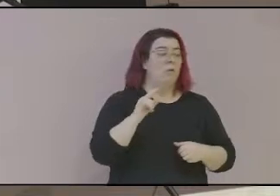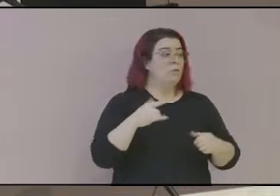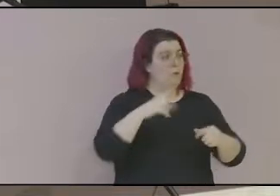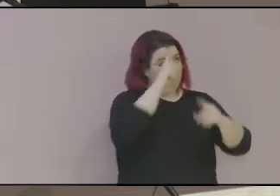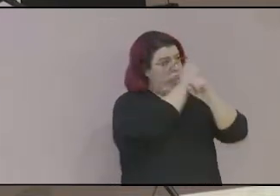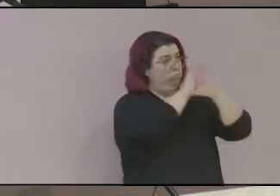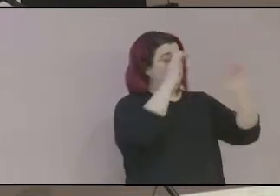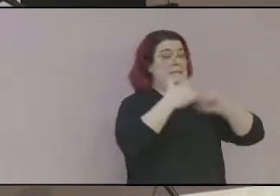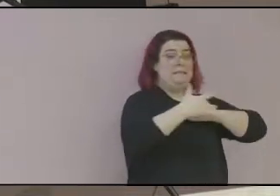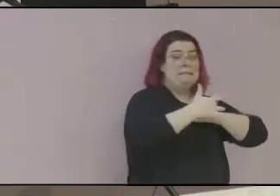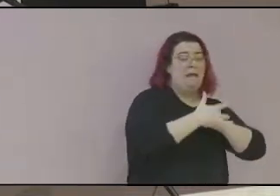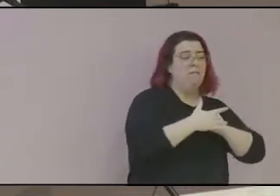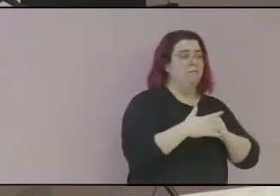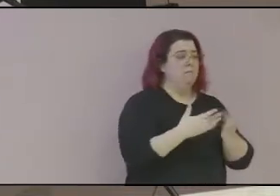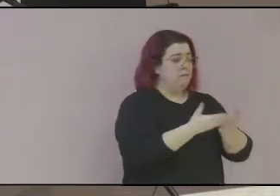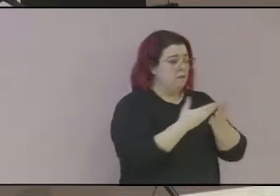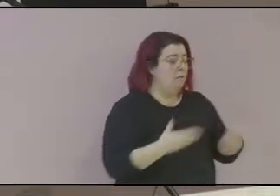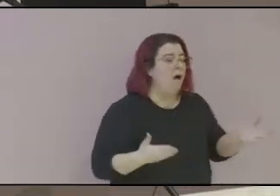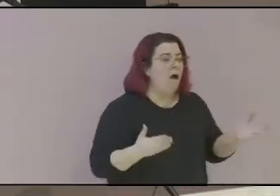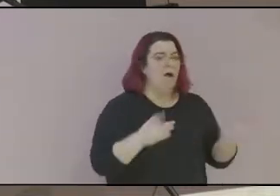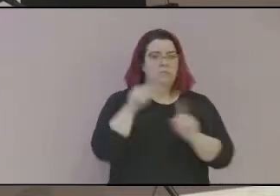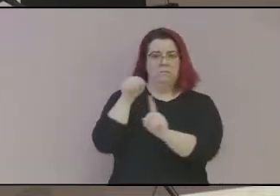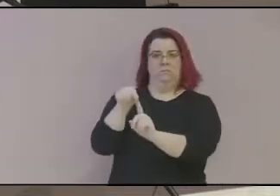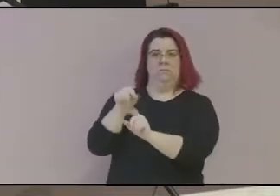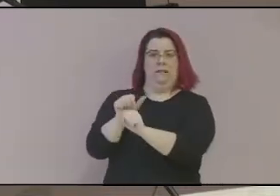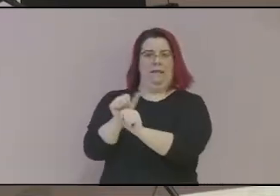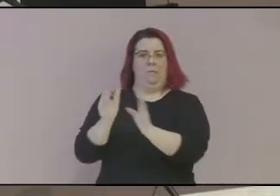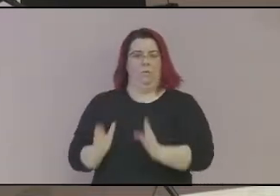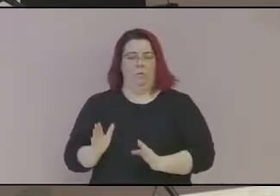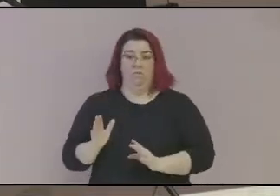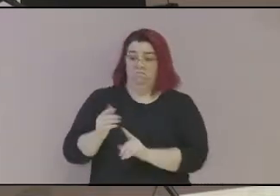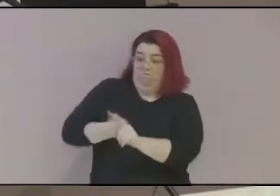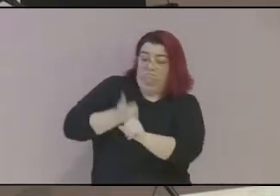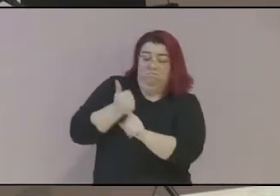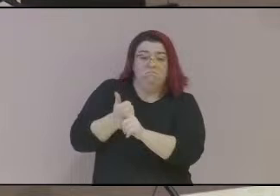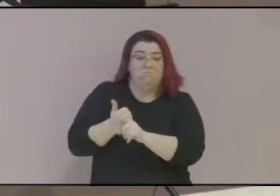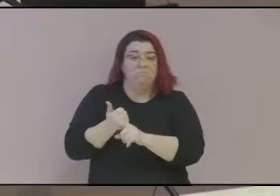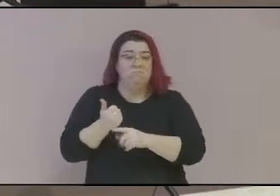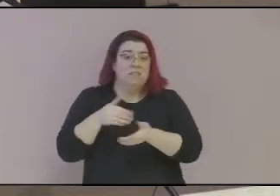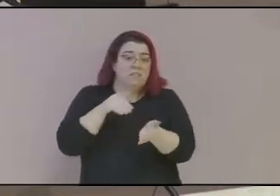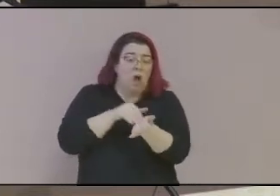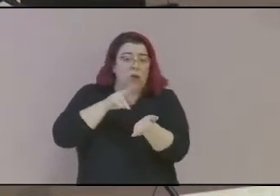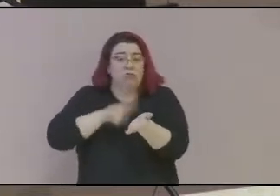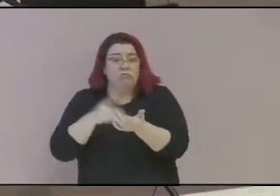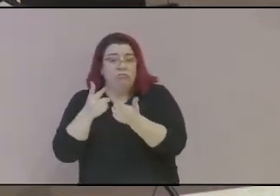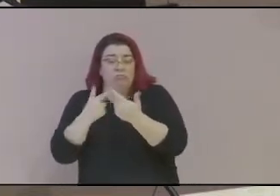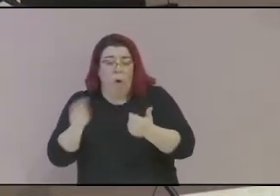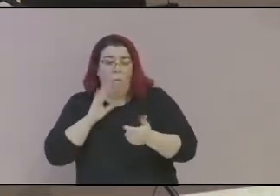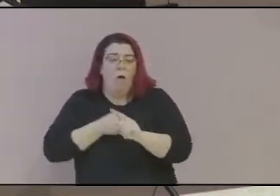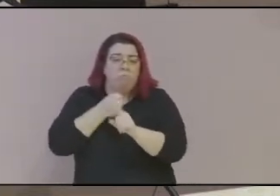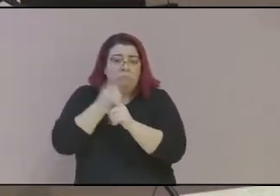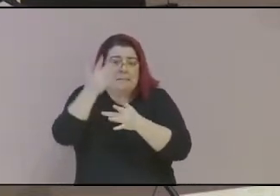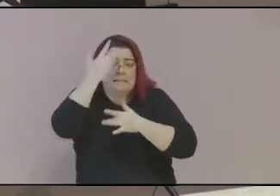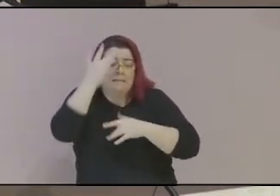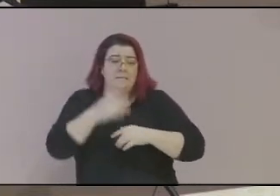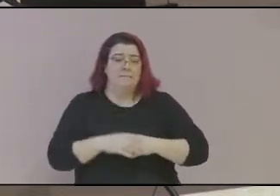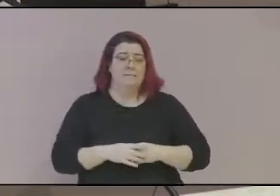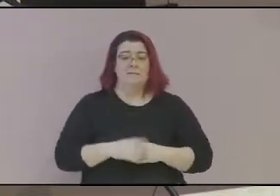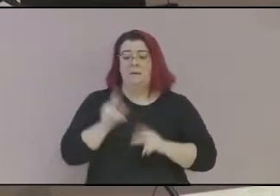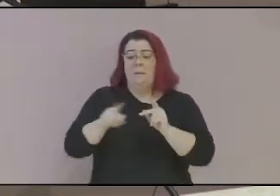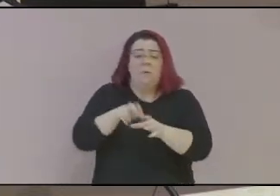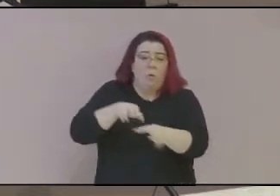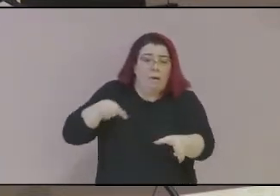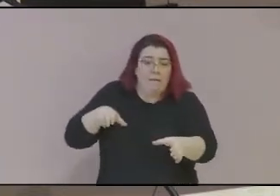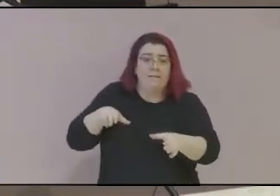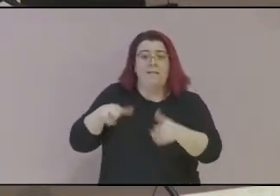limiting factor in a crisis. Healthcare workers would become sick themselves. Some would quit their jobs, some would flee cities. Again, we did see all of